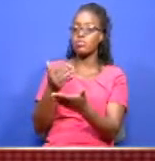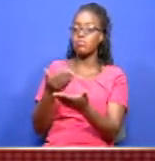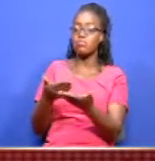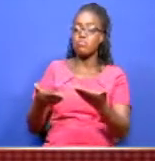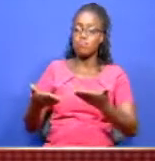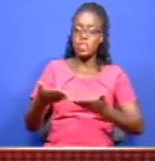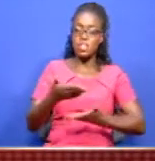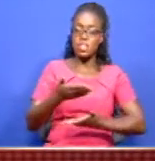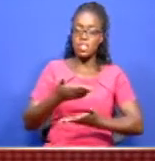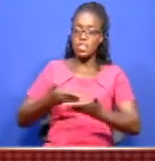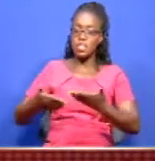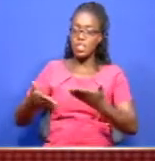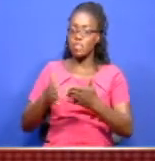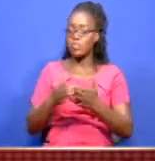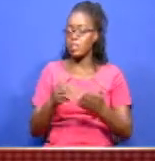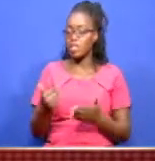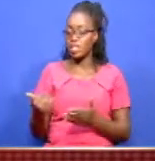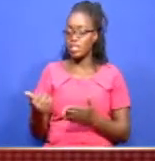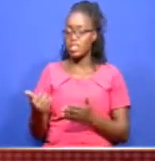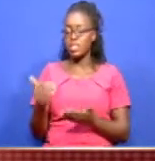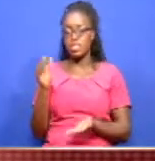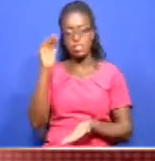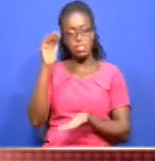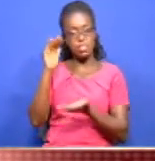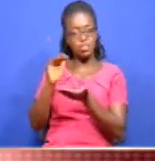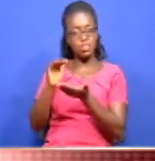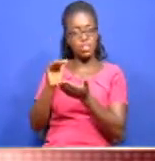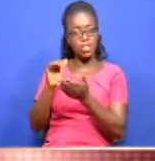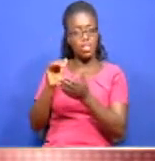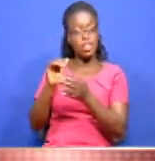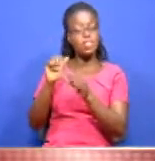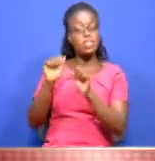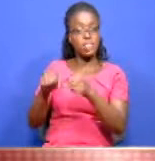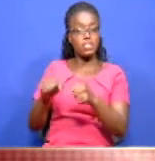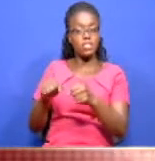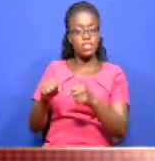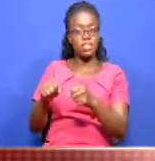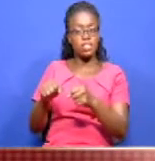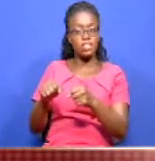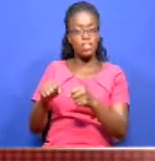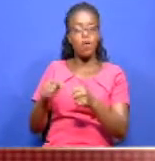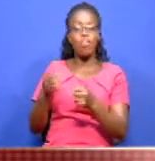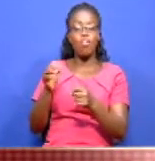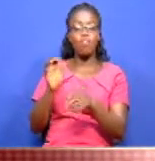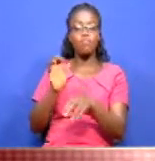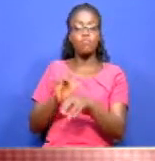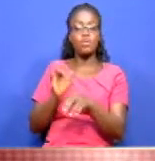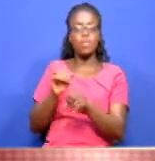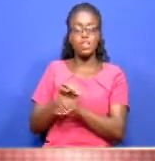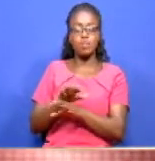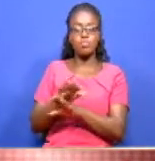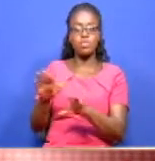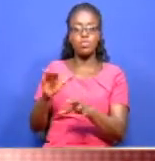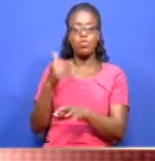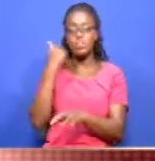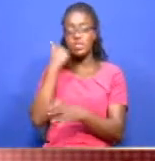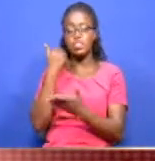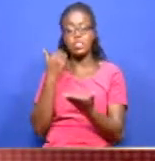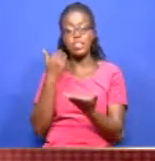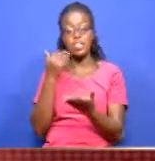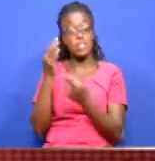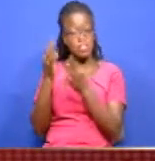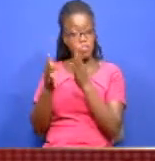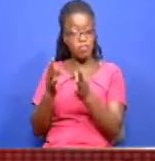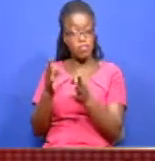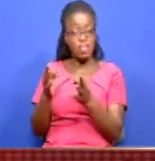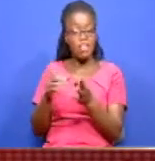with others and to reduce the chances of transmission of the disease in case some of them are positive. I think those are